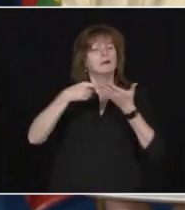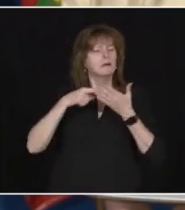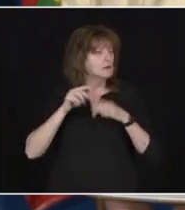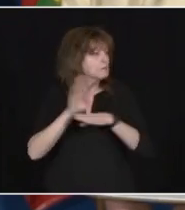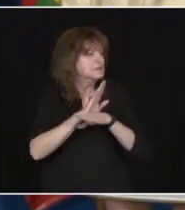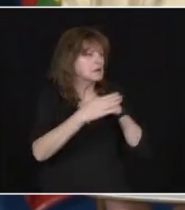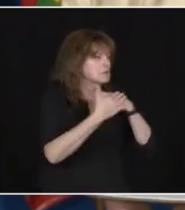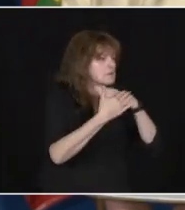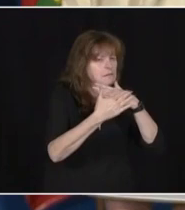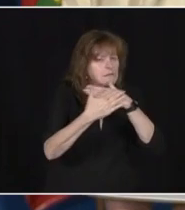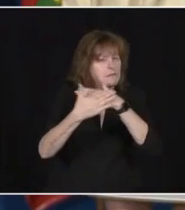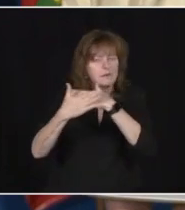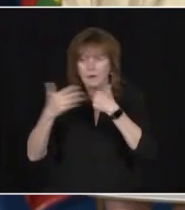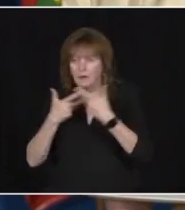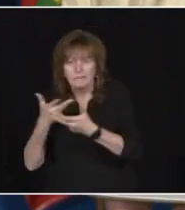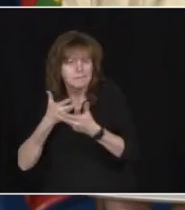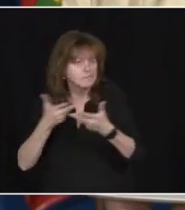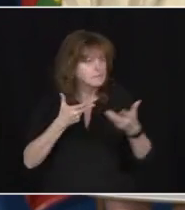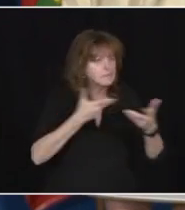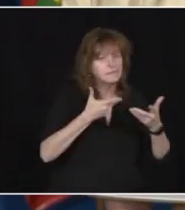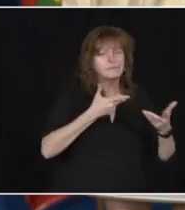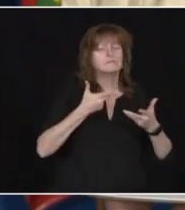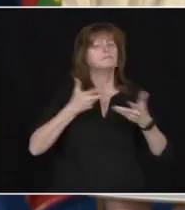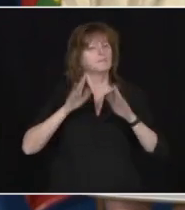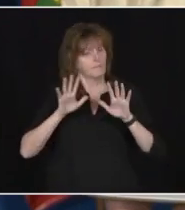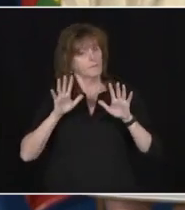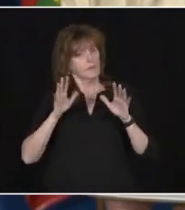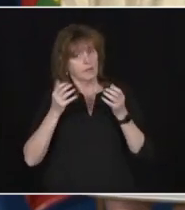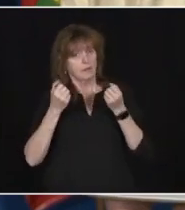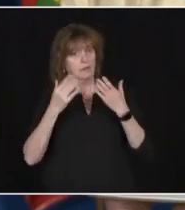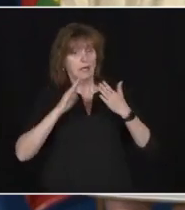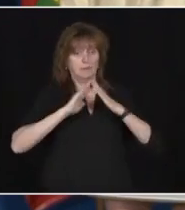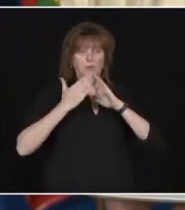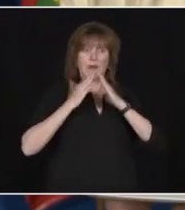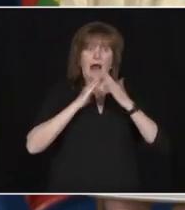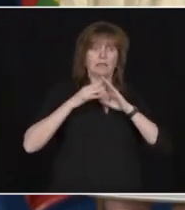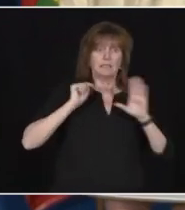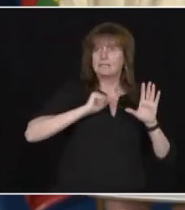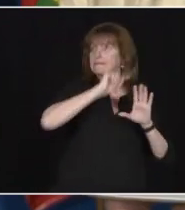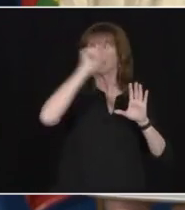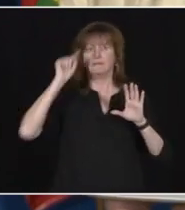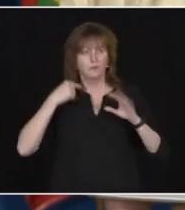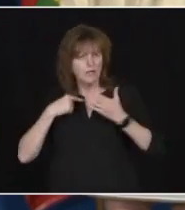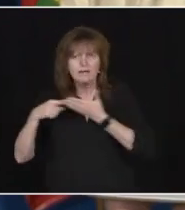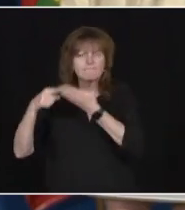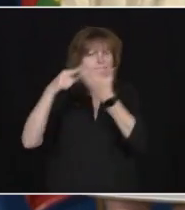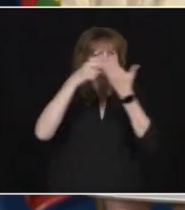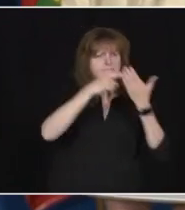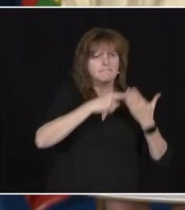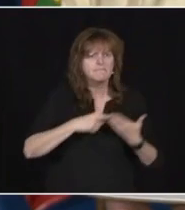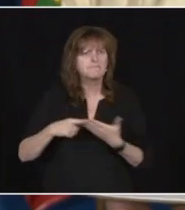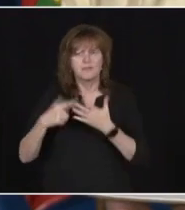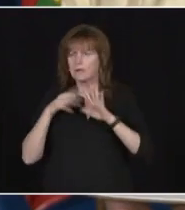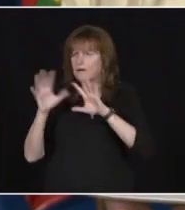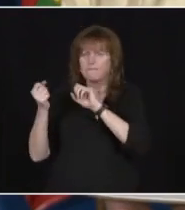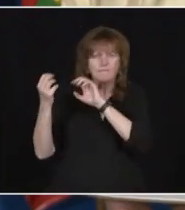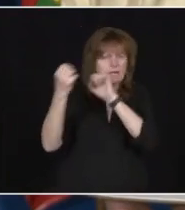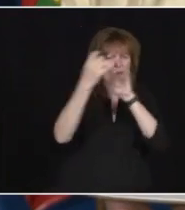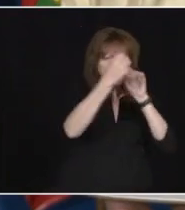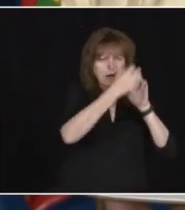well, talked to a lot of municipalities about it, and talked to the people, and we brought it back and debated it